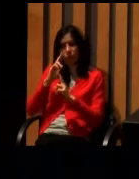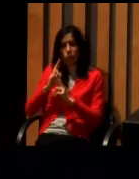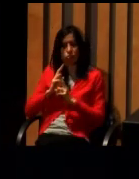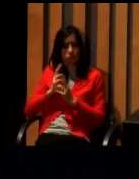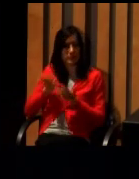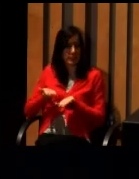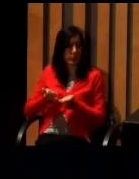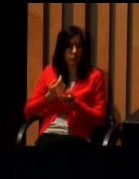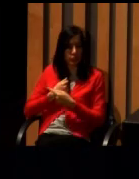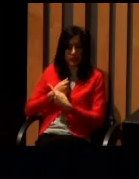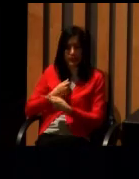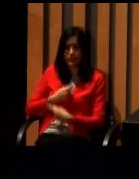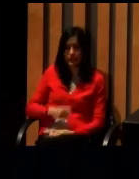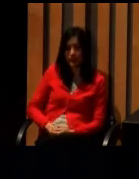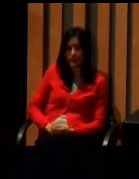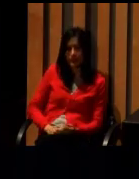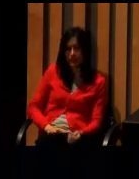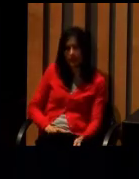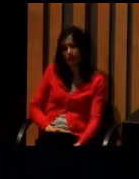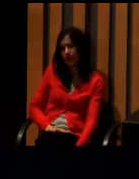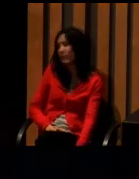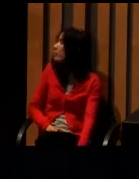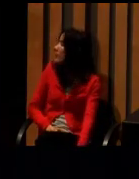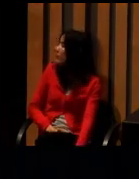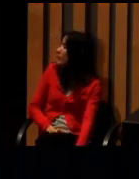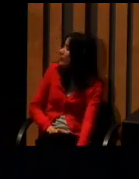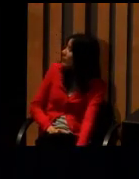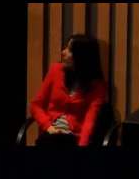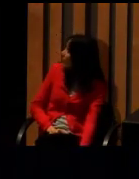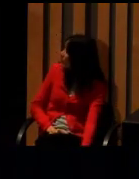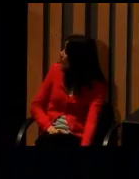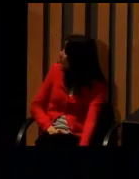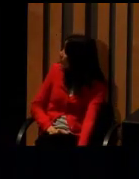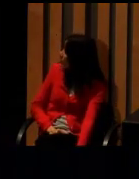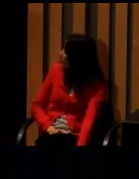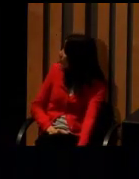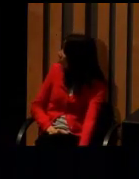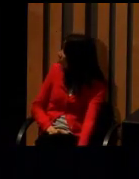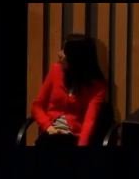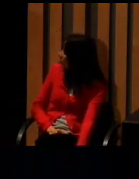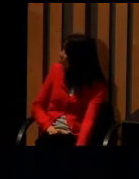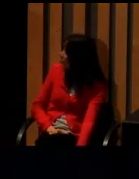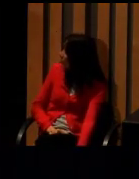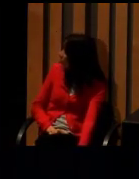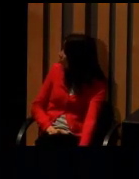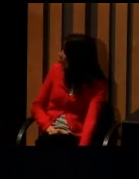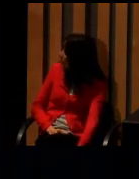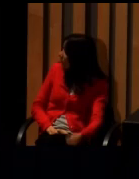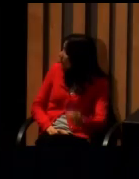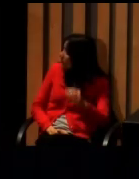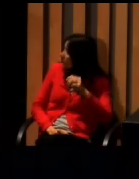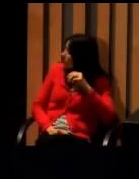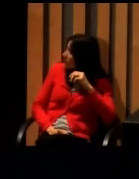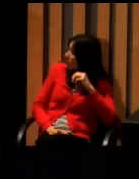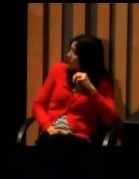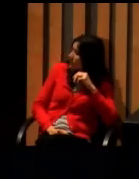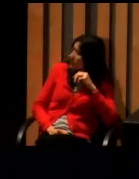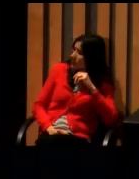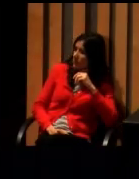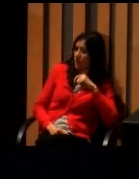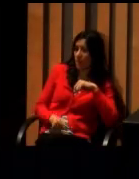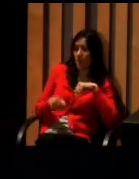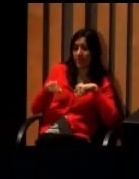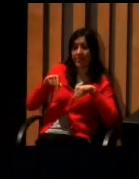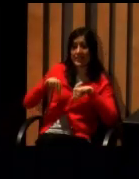folks. This is a part about a community dialogue, and this is sort of like politics.